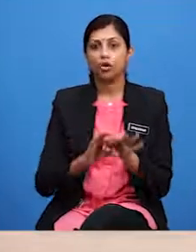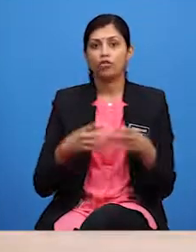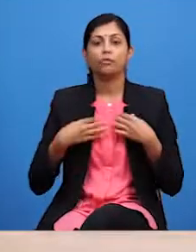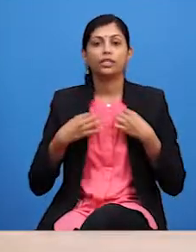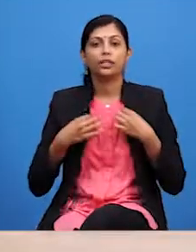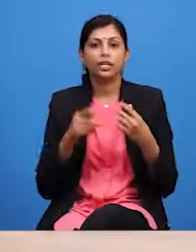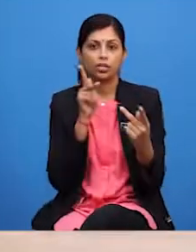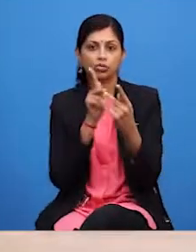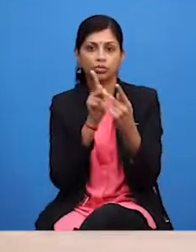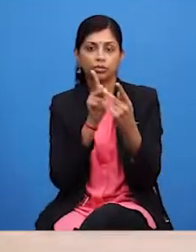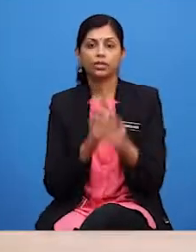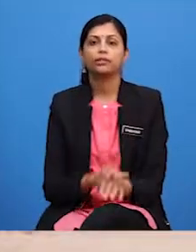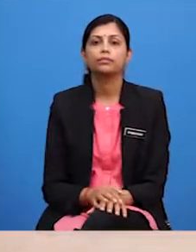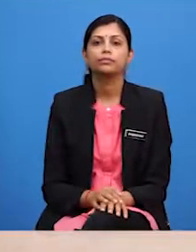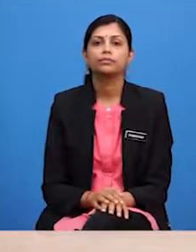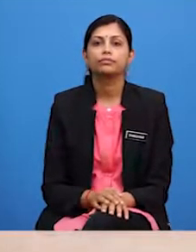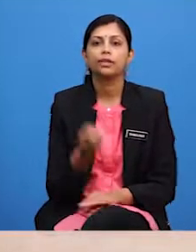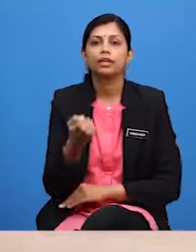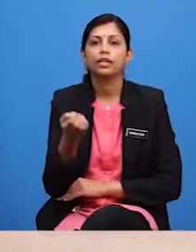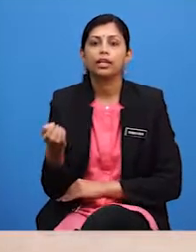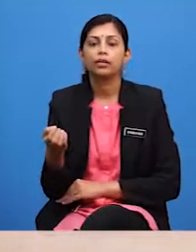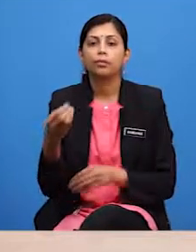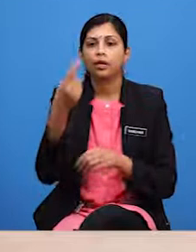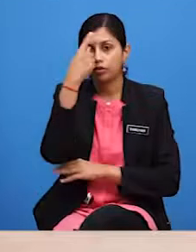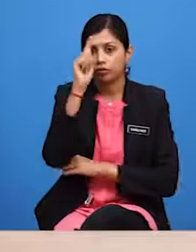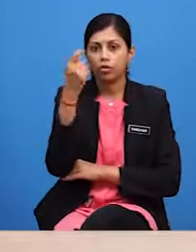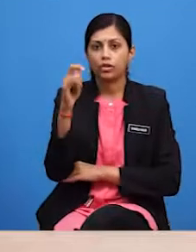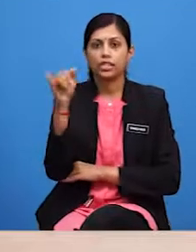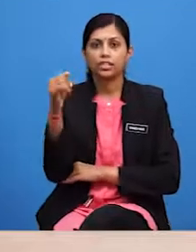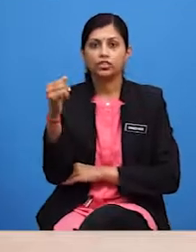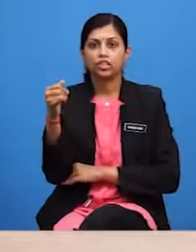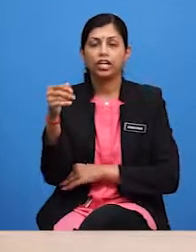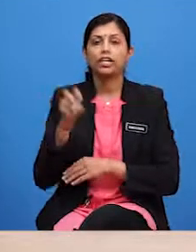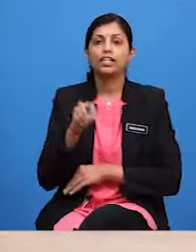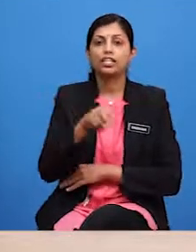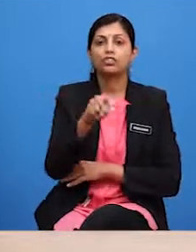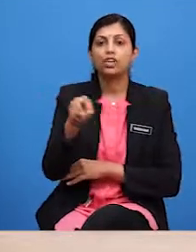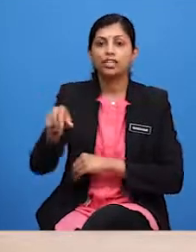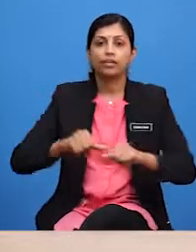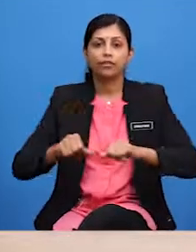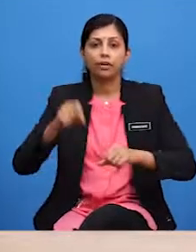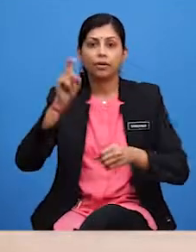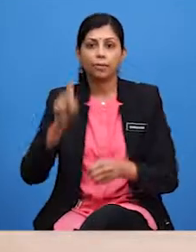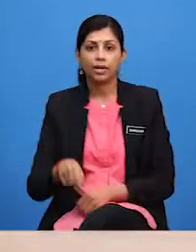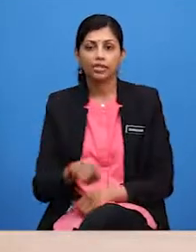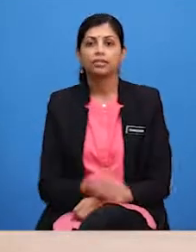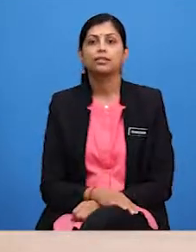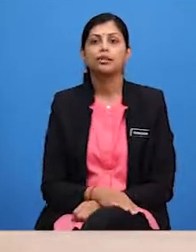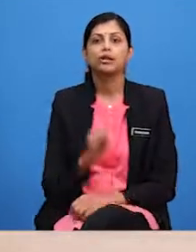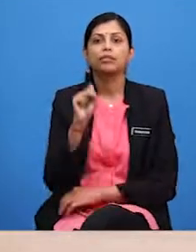weather. However, the equipment for the jungle trekking activity must include a